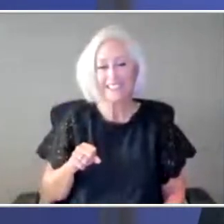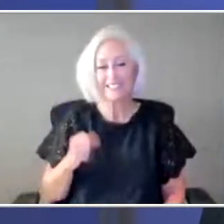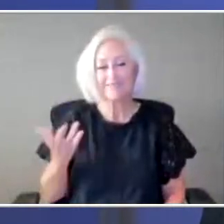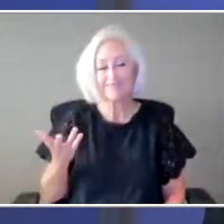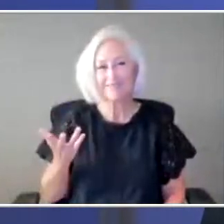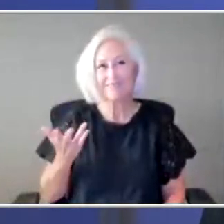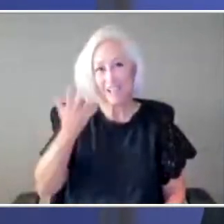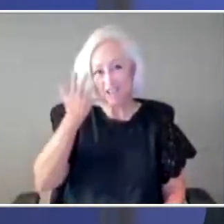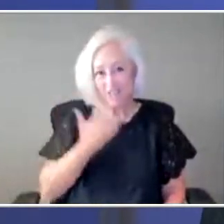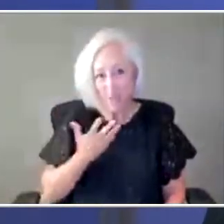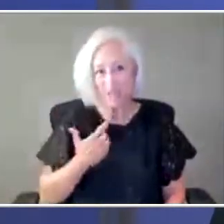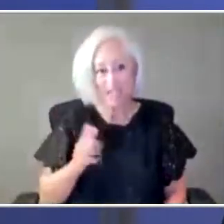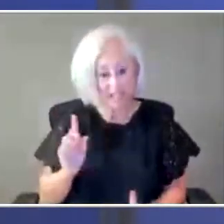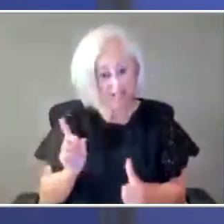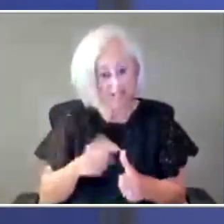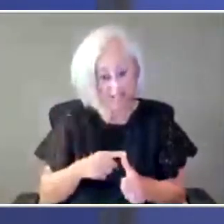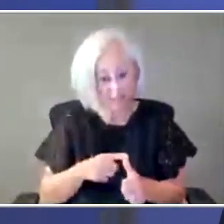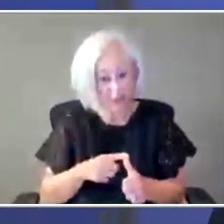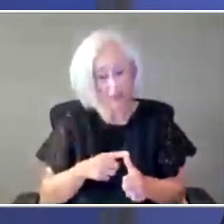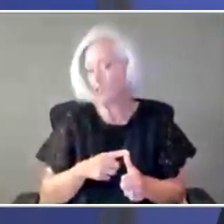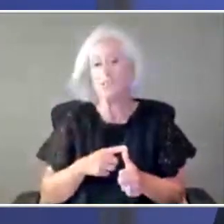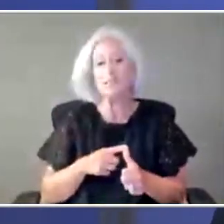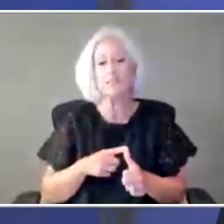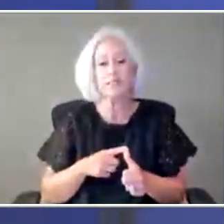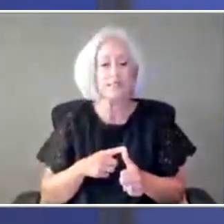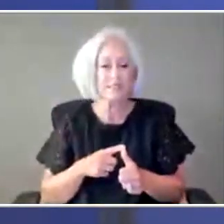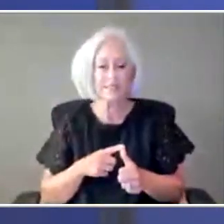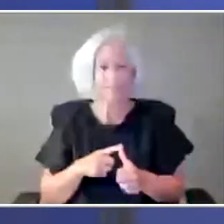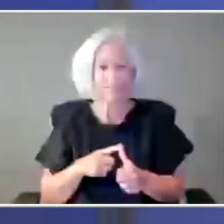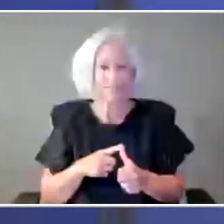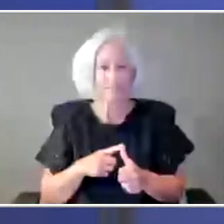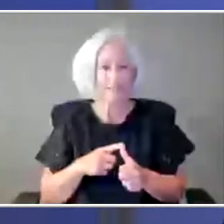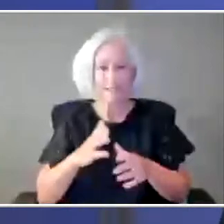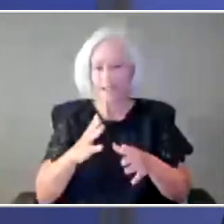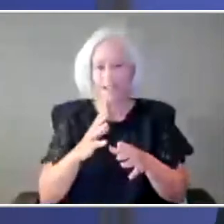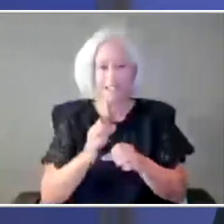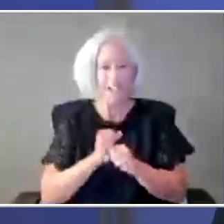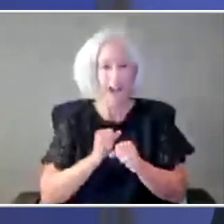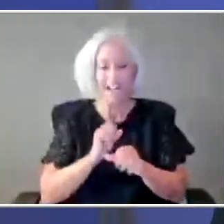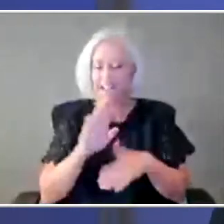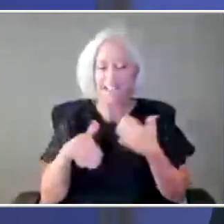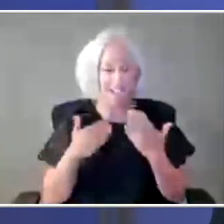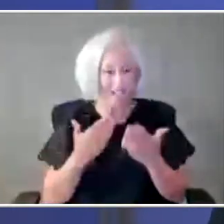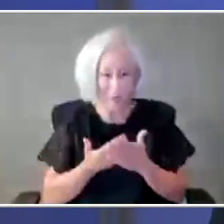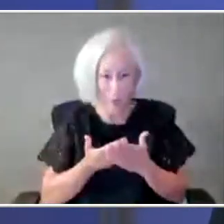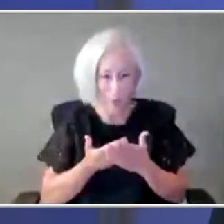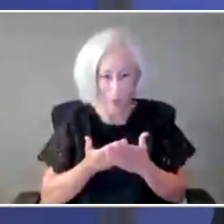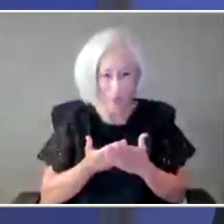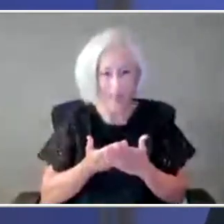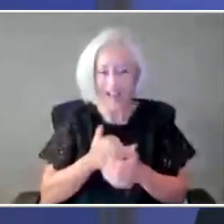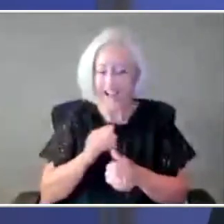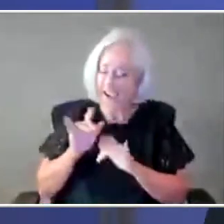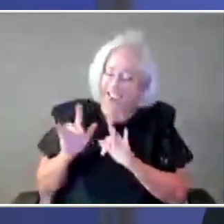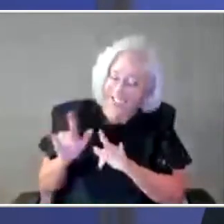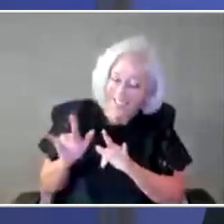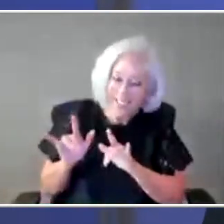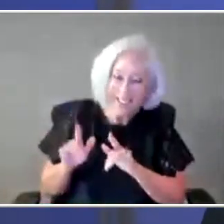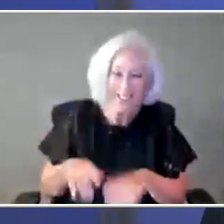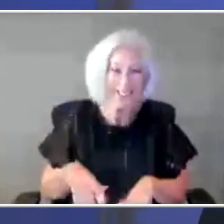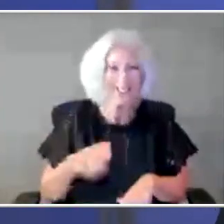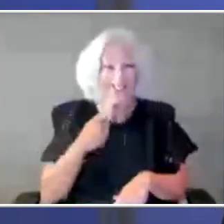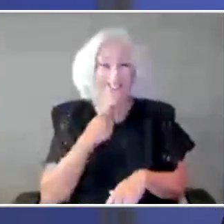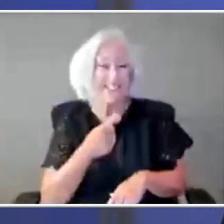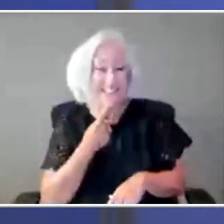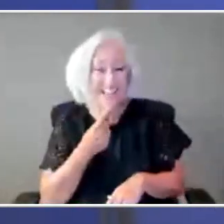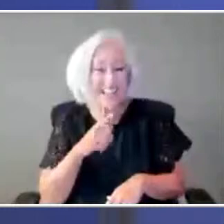at first got it all, right? And I love her and her team. They go, well, Tracey, you're just one of the fortunate ones. You get to have all the